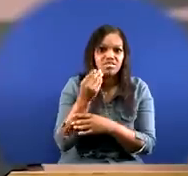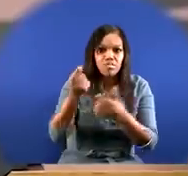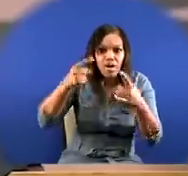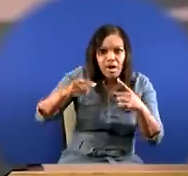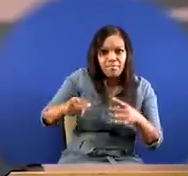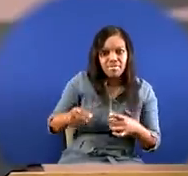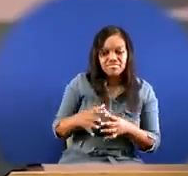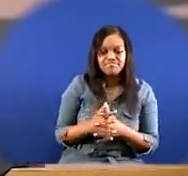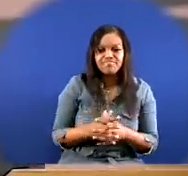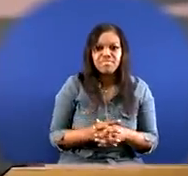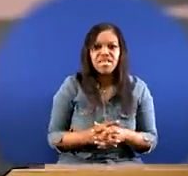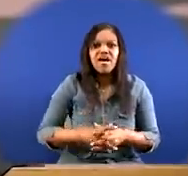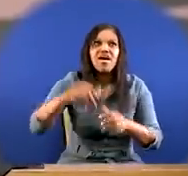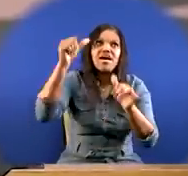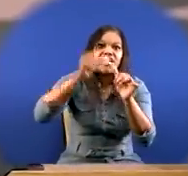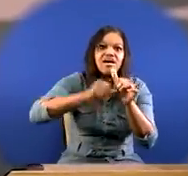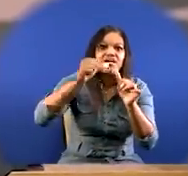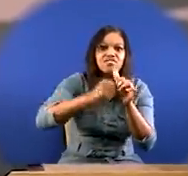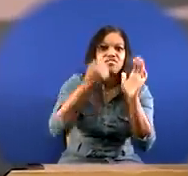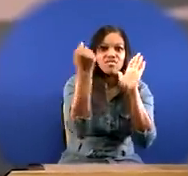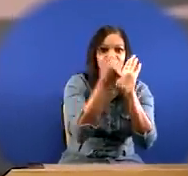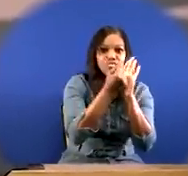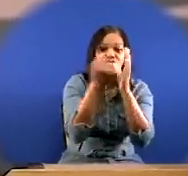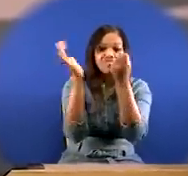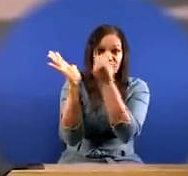Every crucifixion